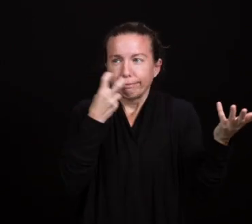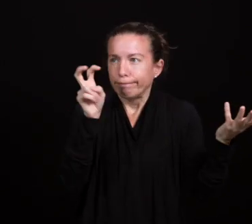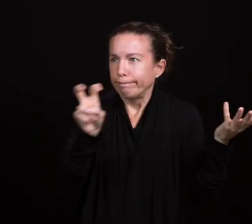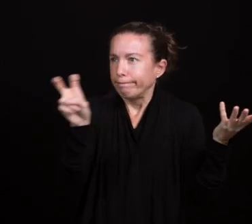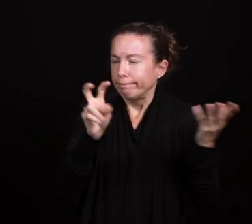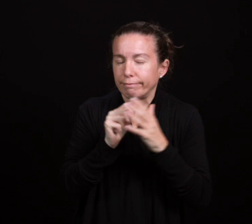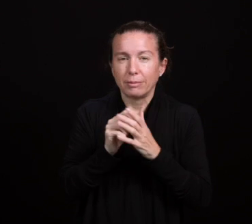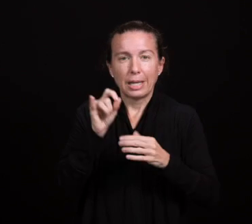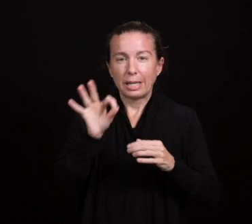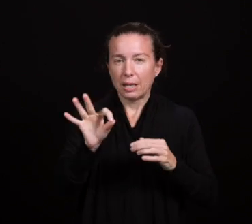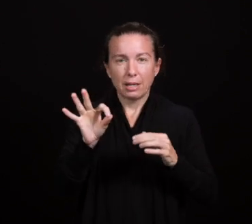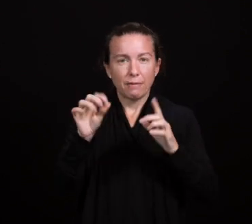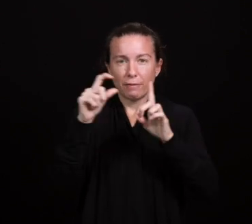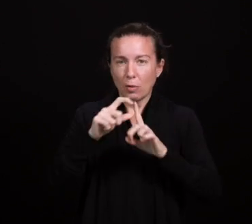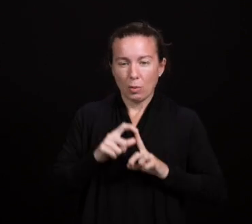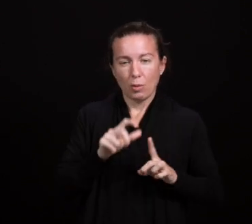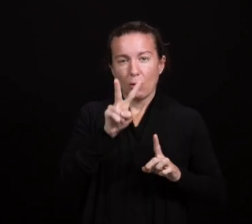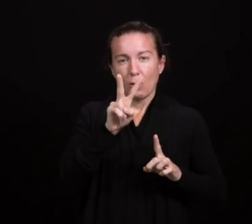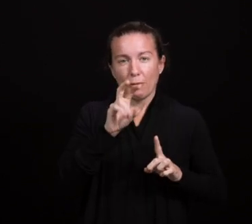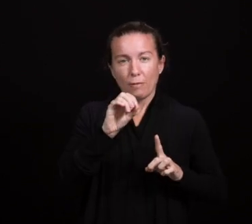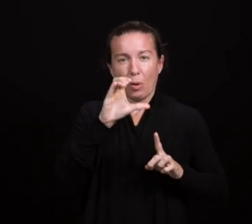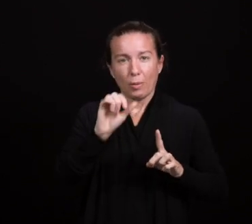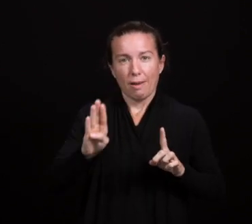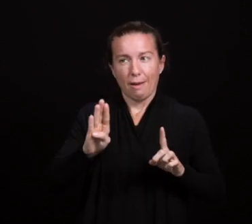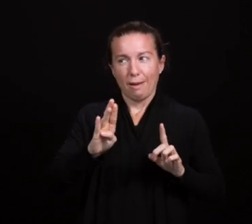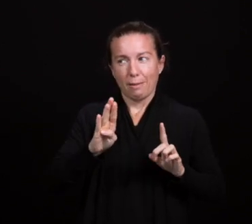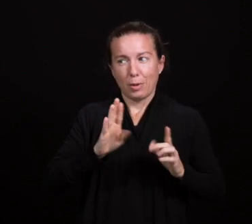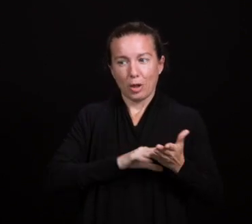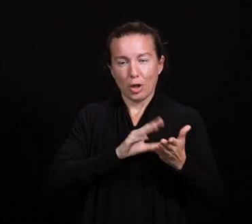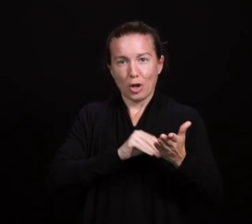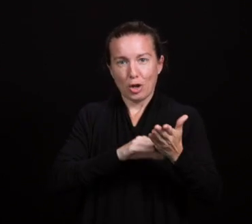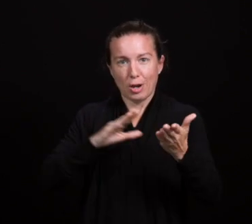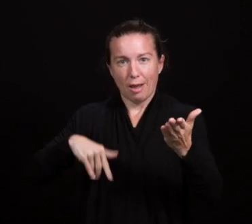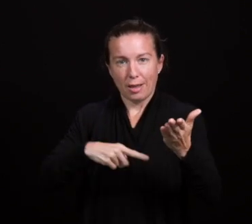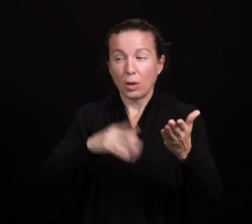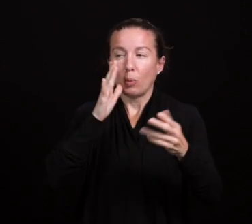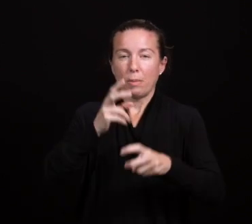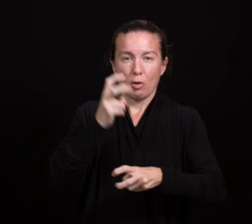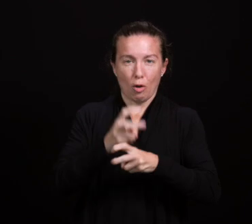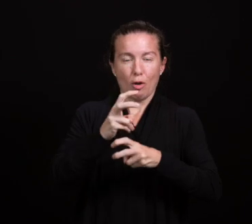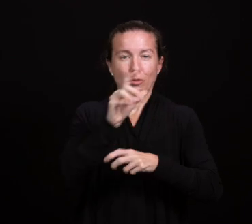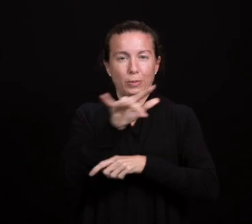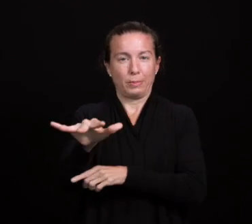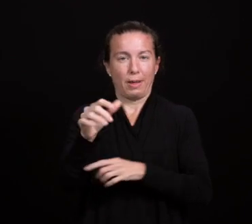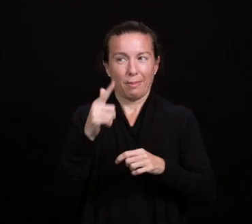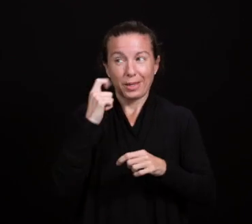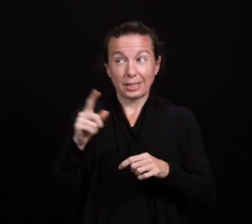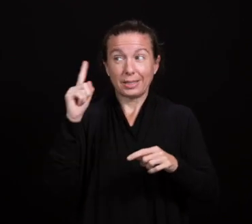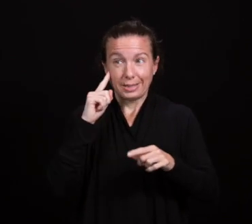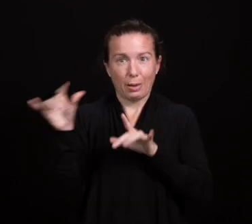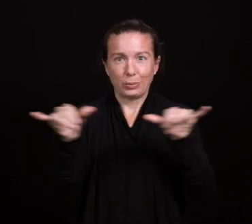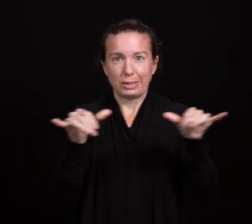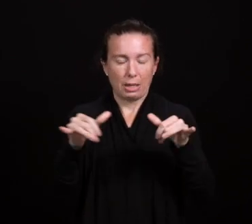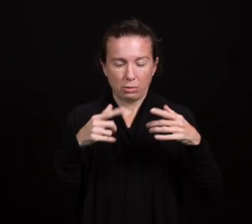a word that sounds exactly the same. So I'll cue out some of those sounds and then she picks it up